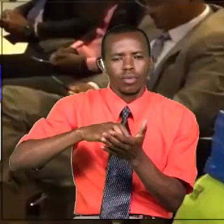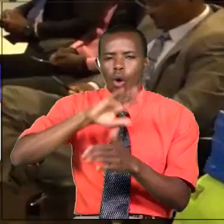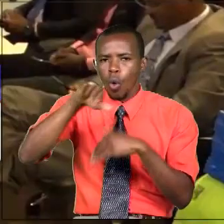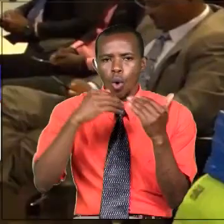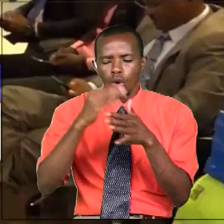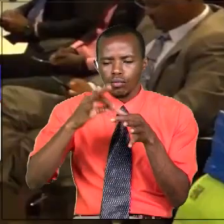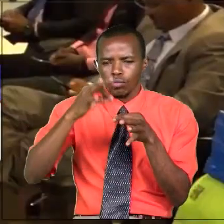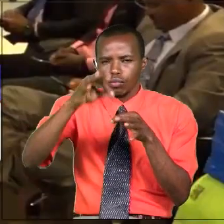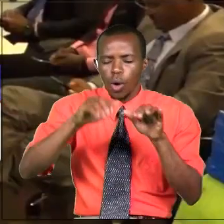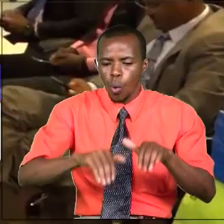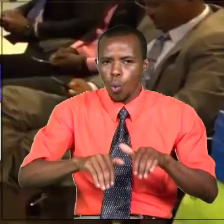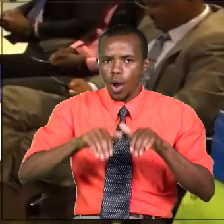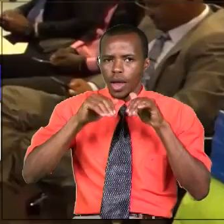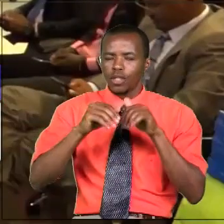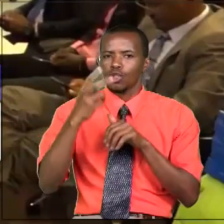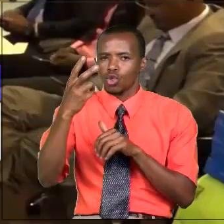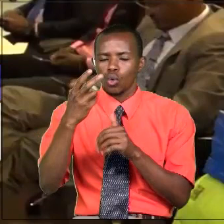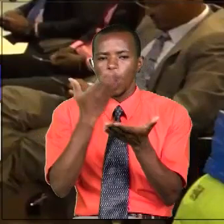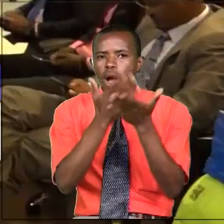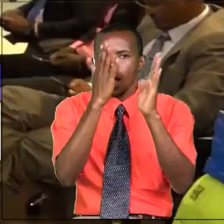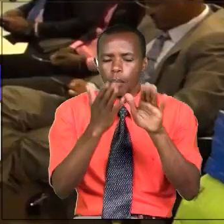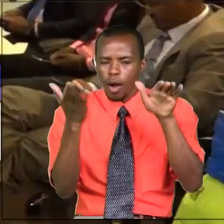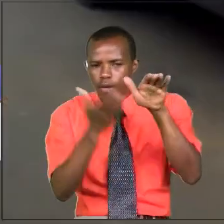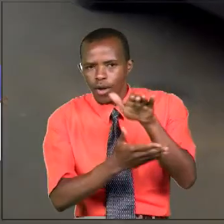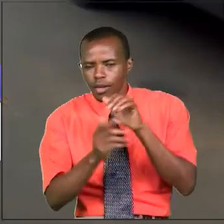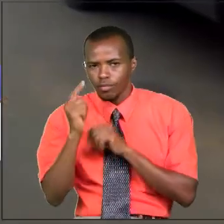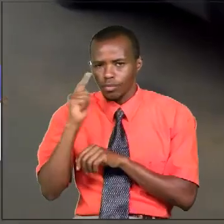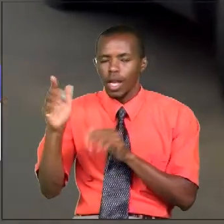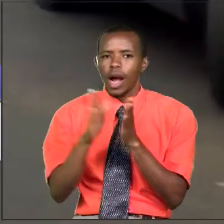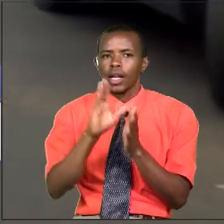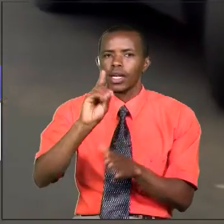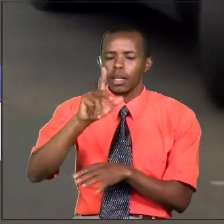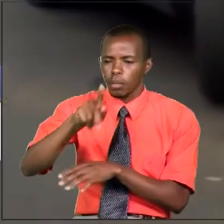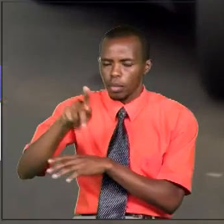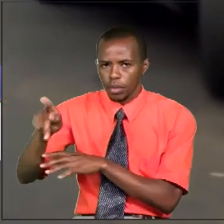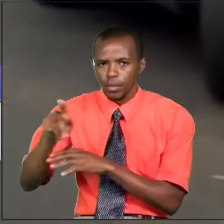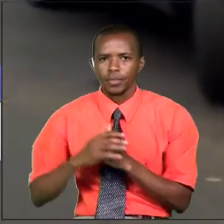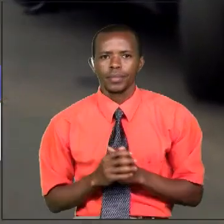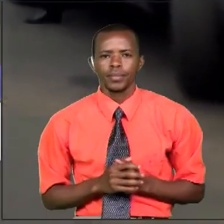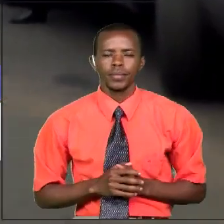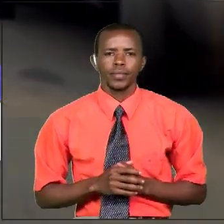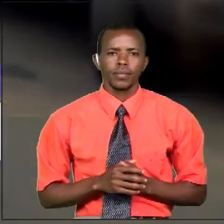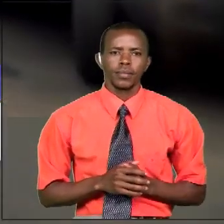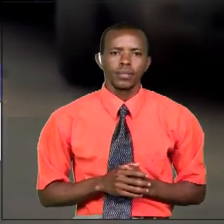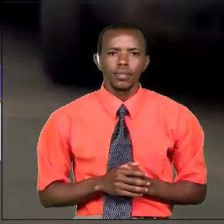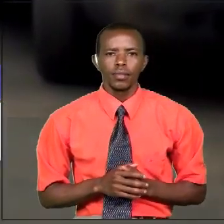suspended awaiting the outcome of the two appeals filed by Mulu and the DPP. Mariam